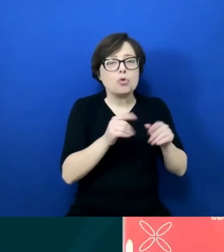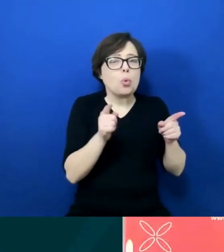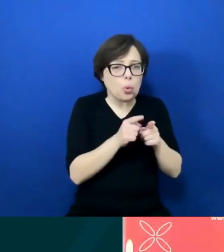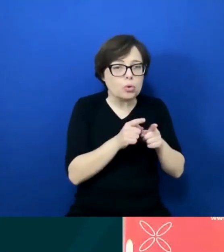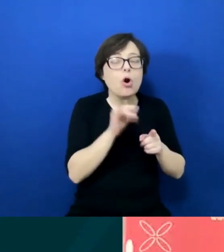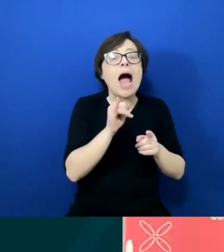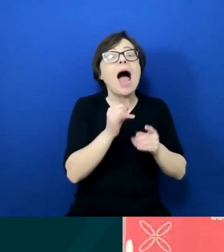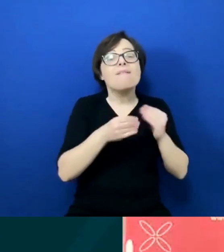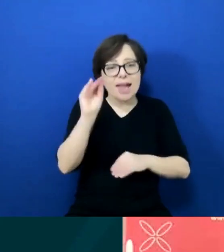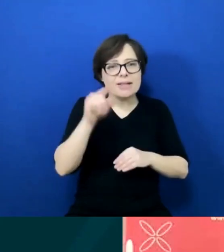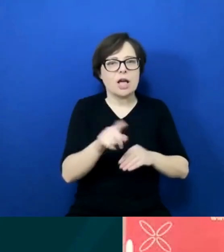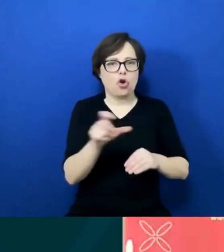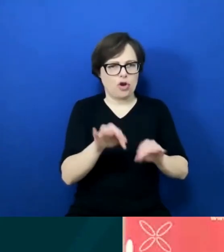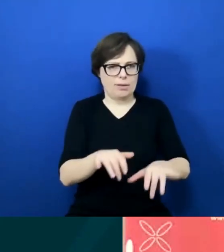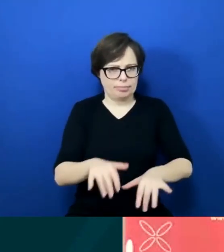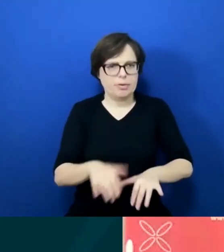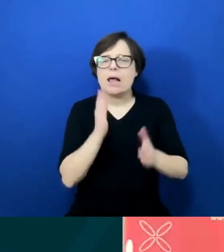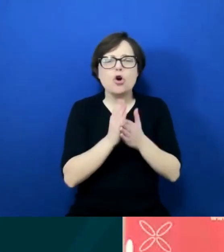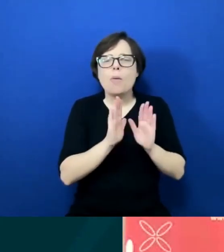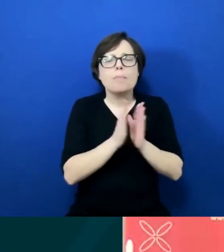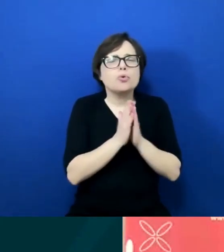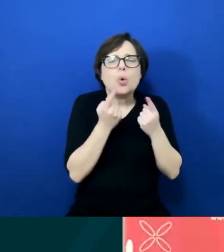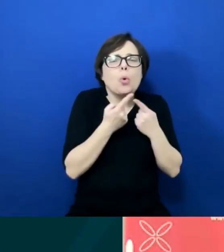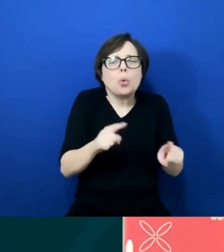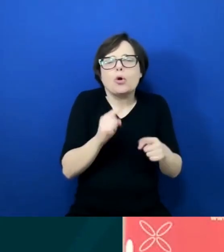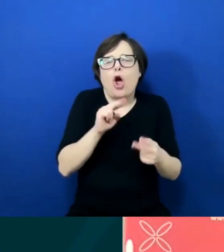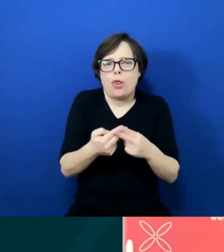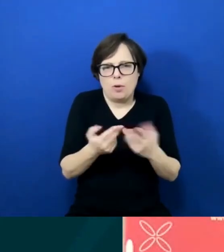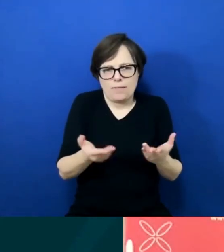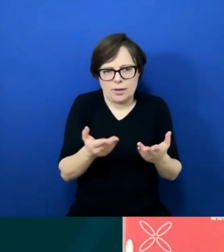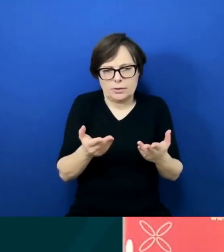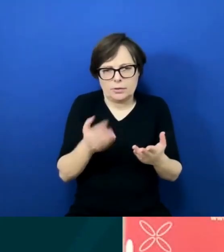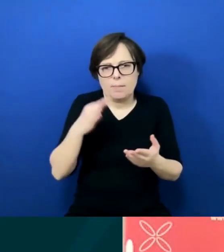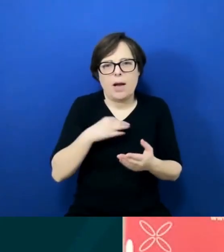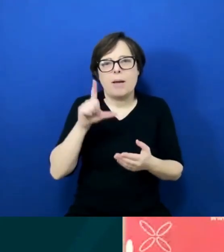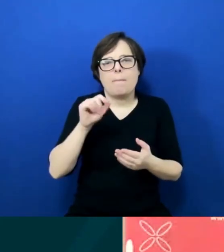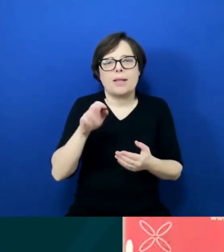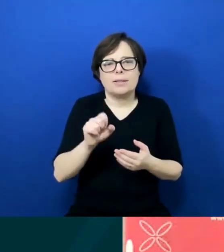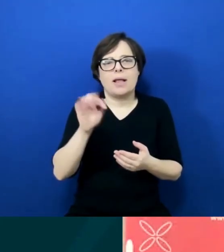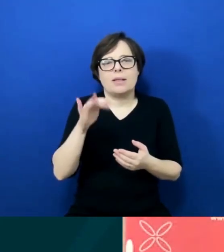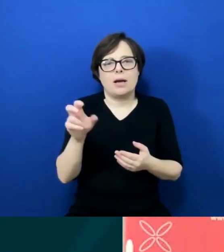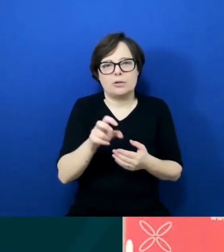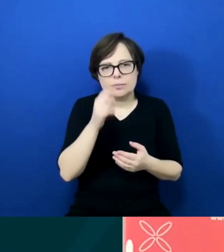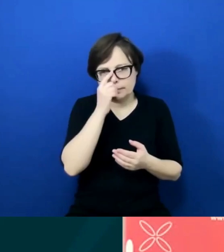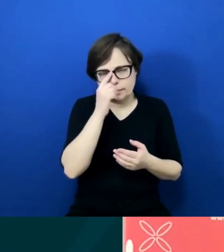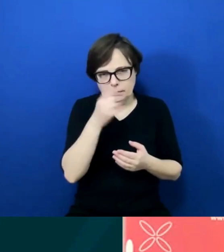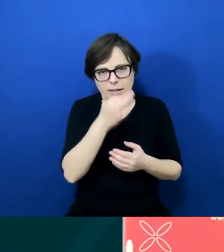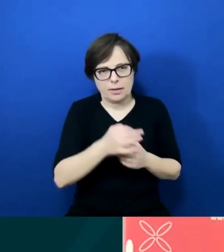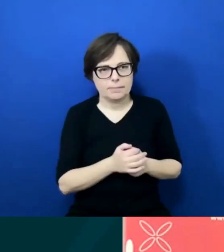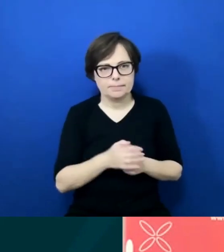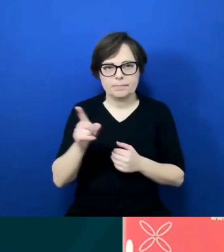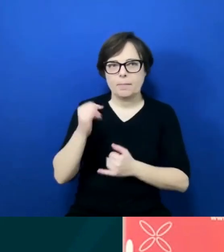the official water law approval. If it's brief, shorter. If I